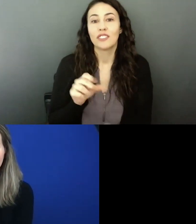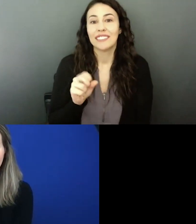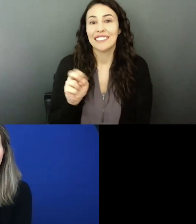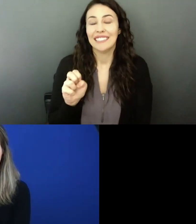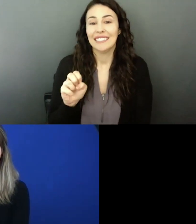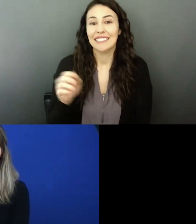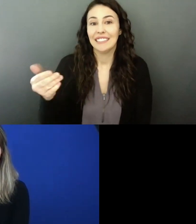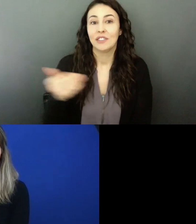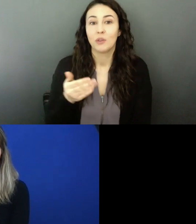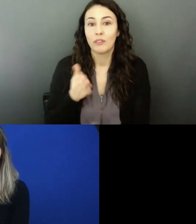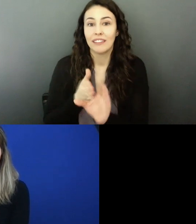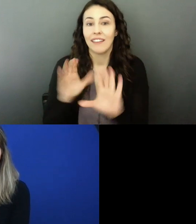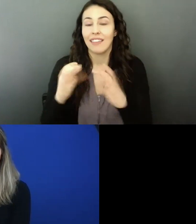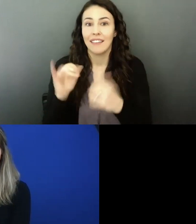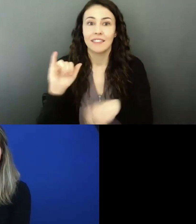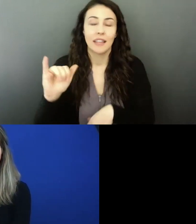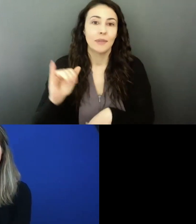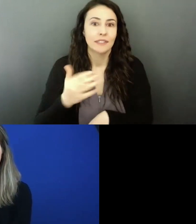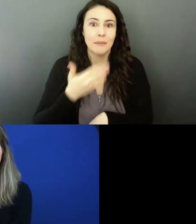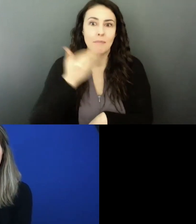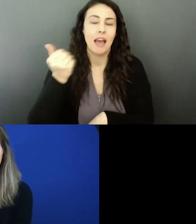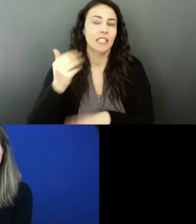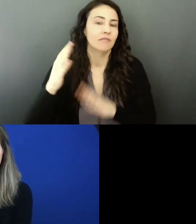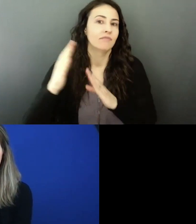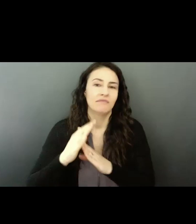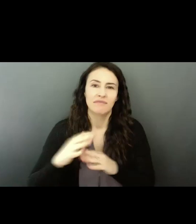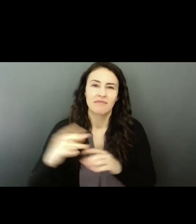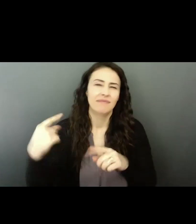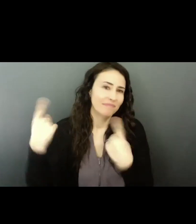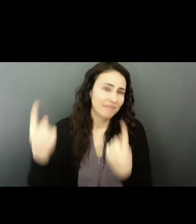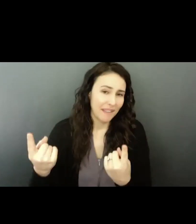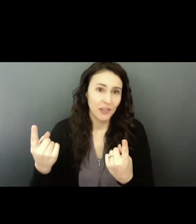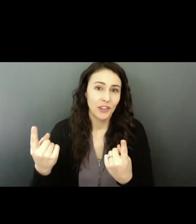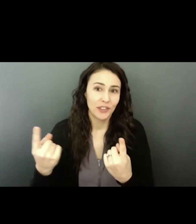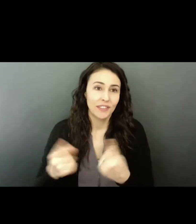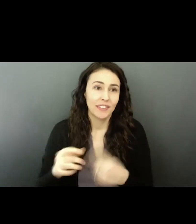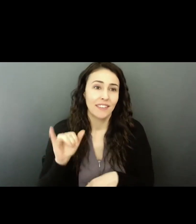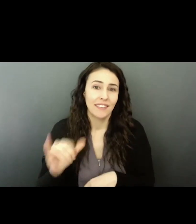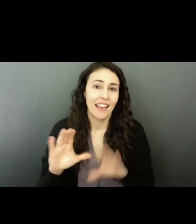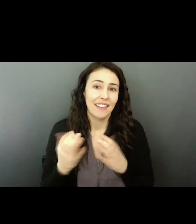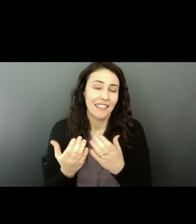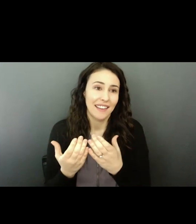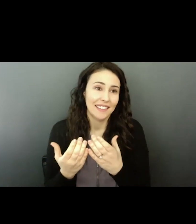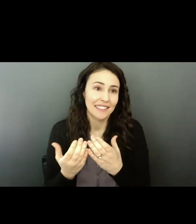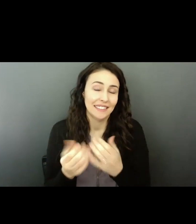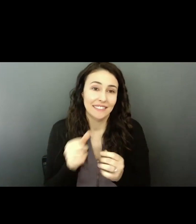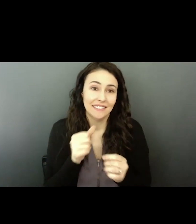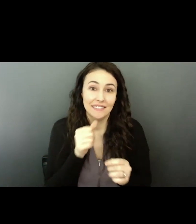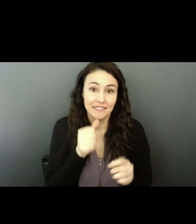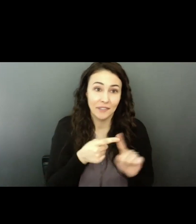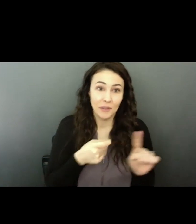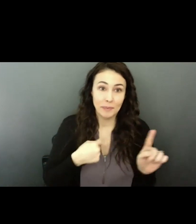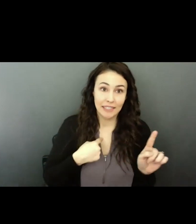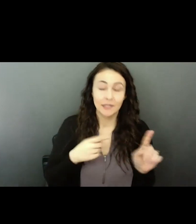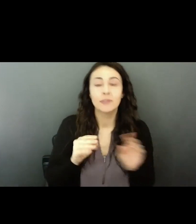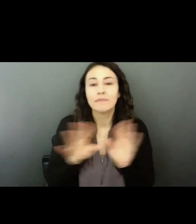that was the best one ever. And nobody can get credit for that intro psych class if they didn't take it from me, right? So there are some clear